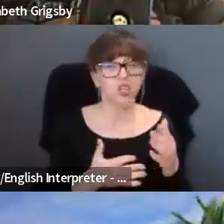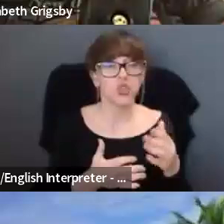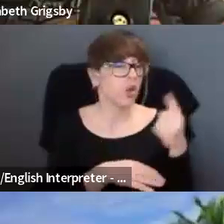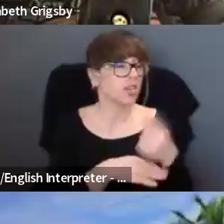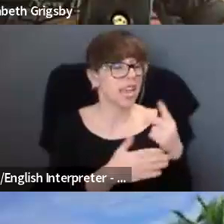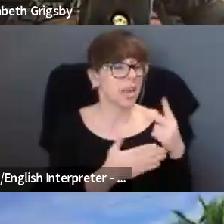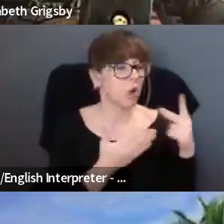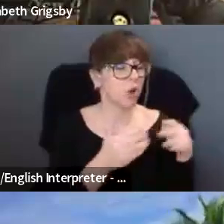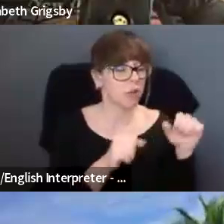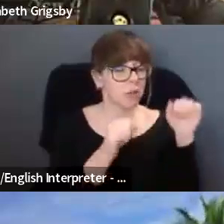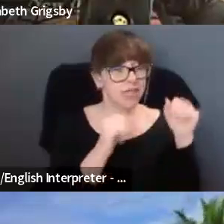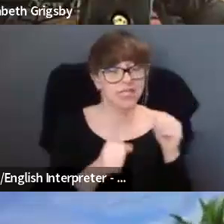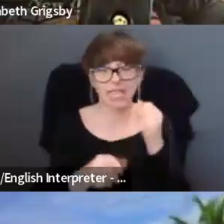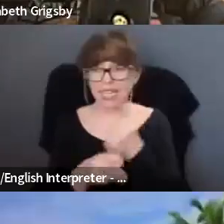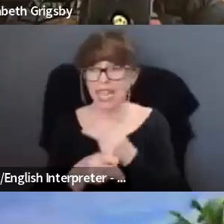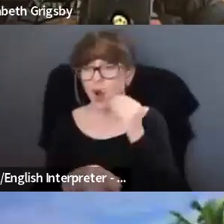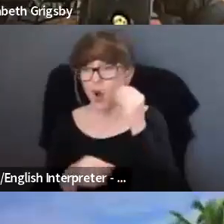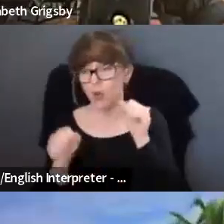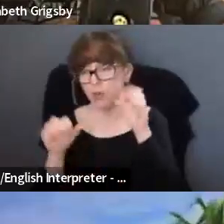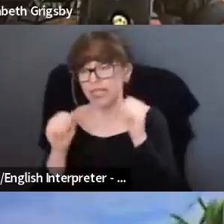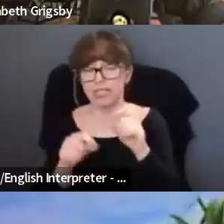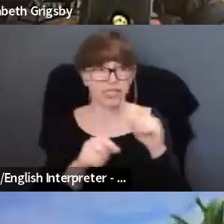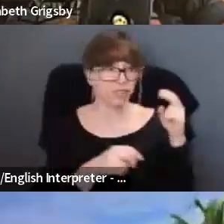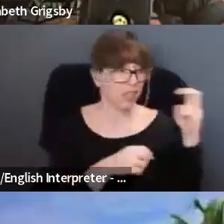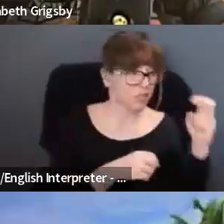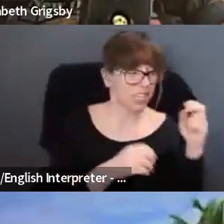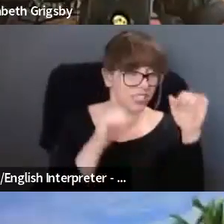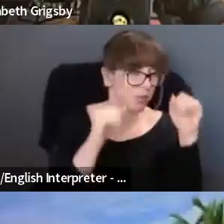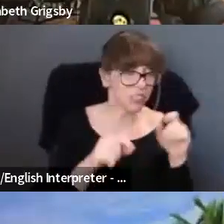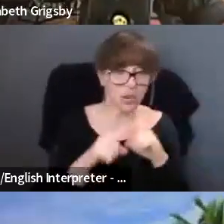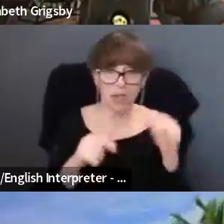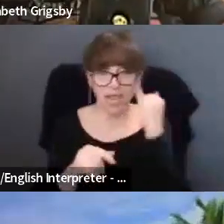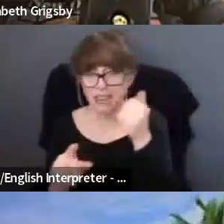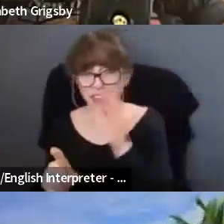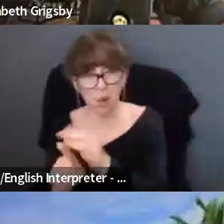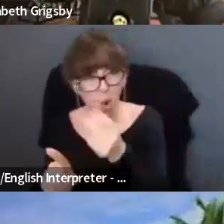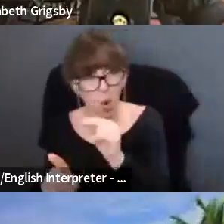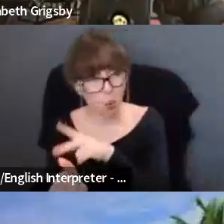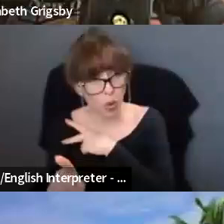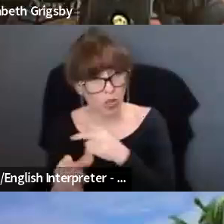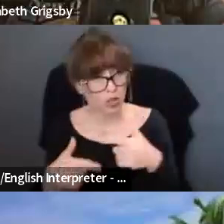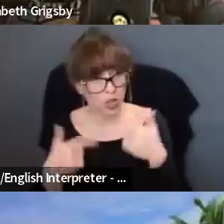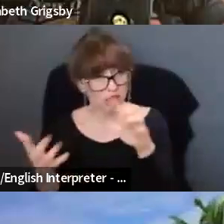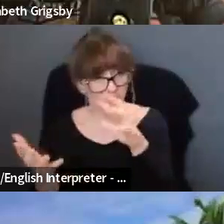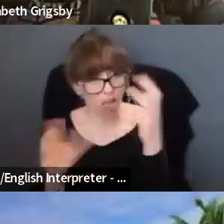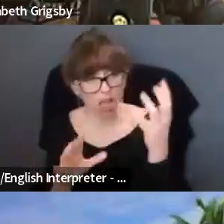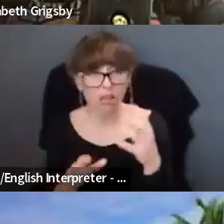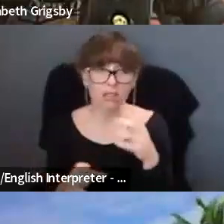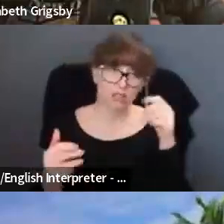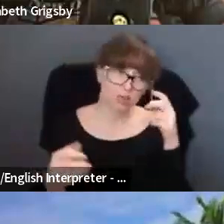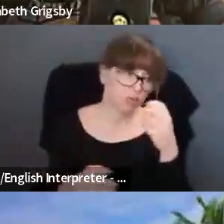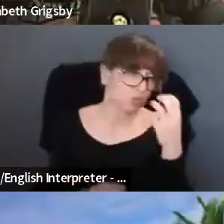your transportation service can be amazing. But if people have some of these things going on in their life, it makes it extremely challenging to be able to